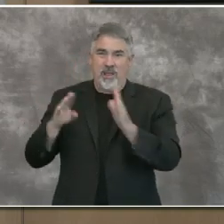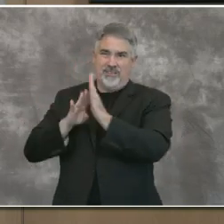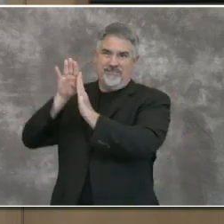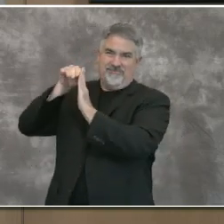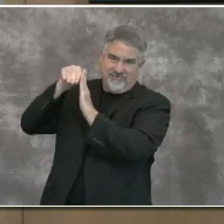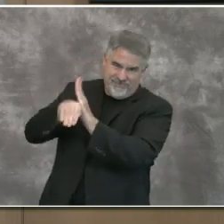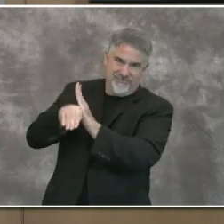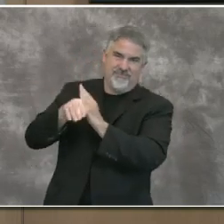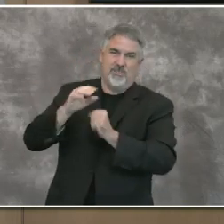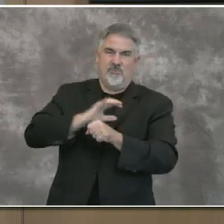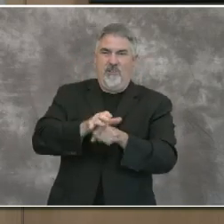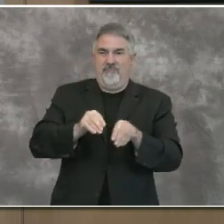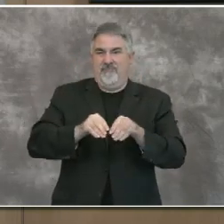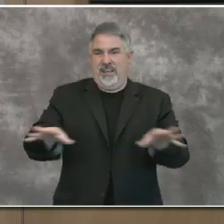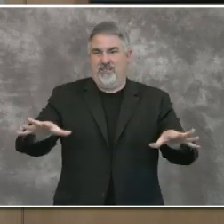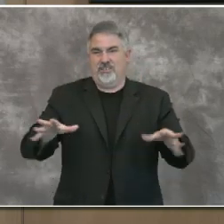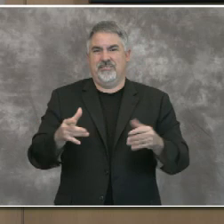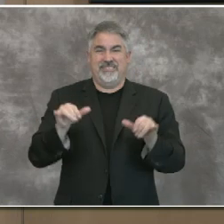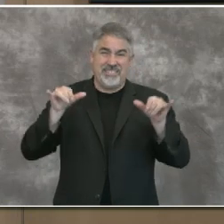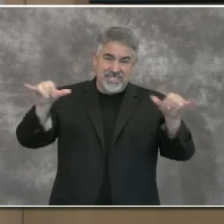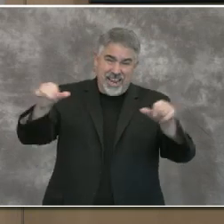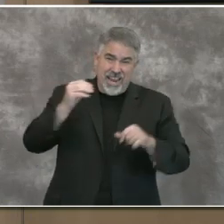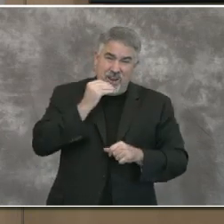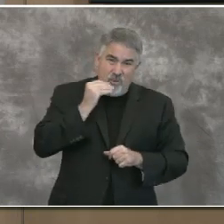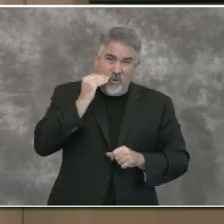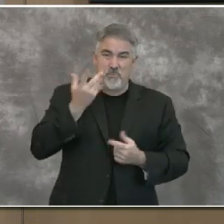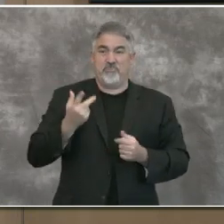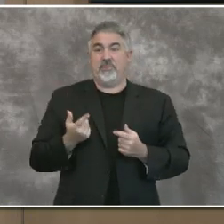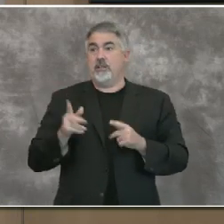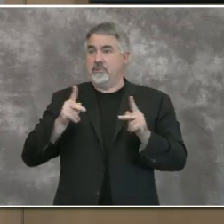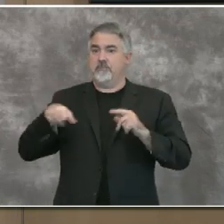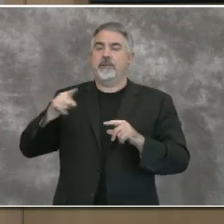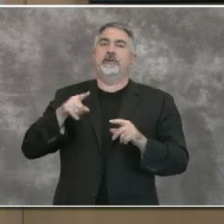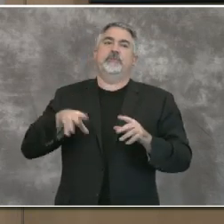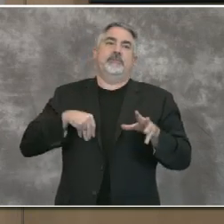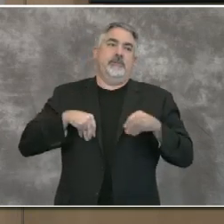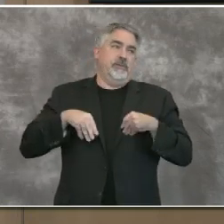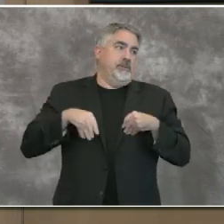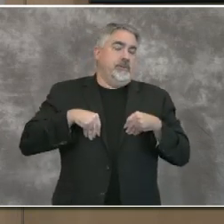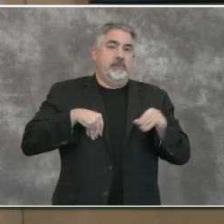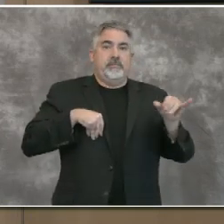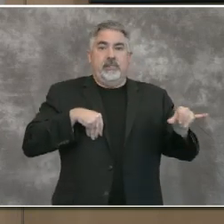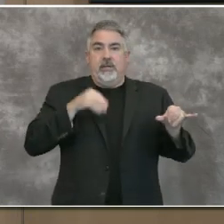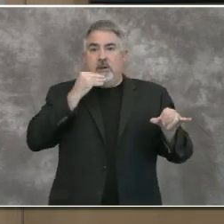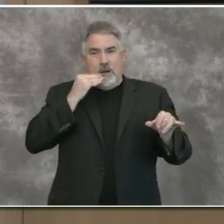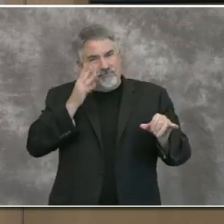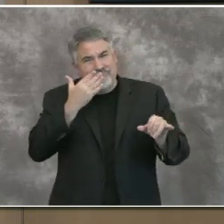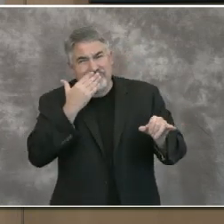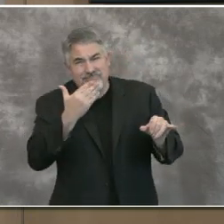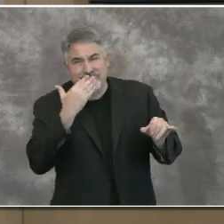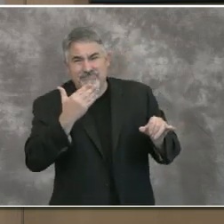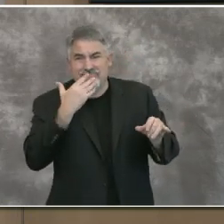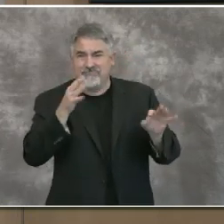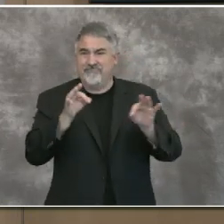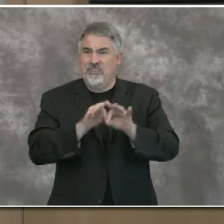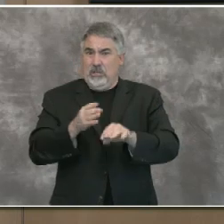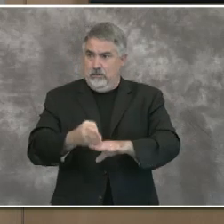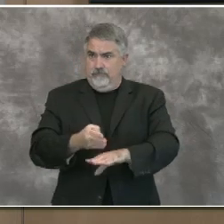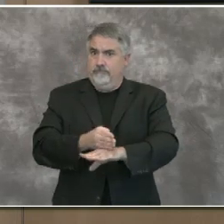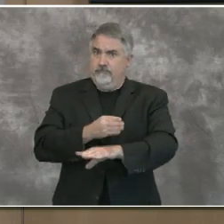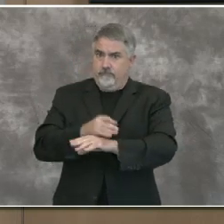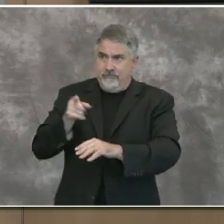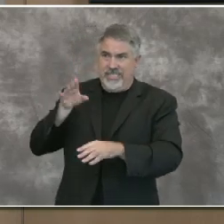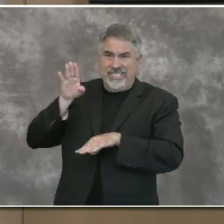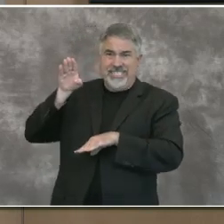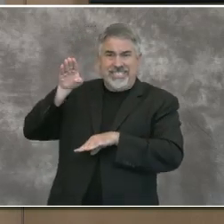bought in and committed to the actions that we're taking. And what we are seeing in San Diego County is progress. We have flattened the curve in San Diego